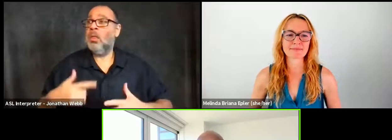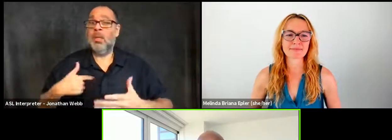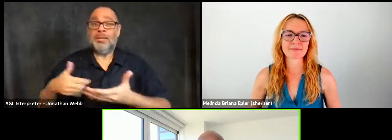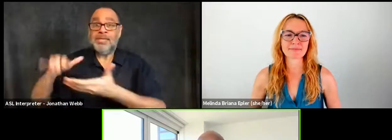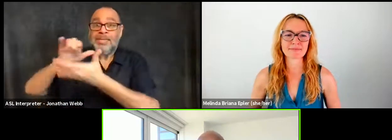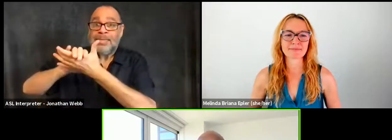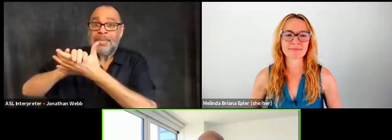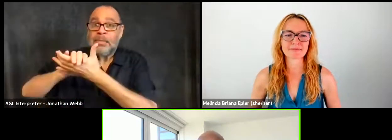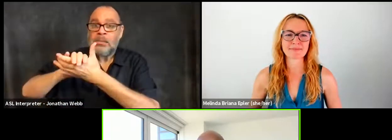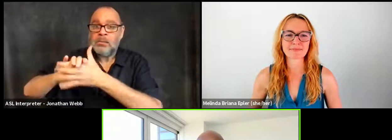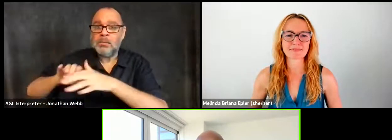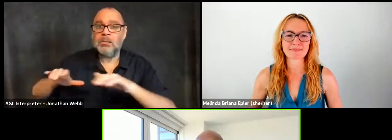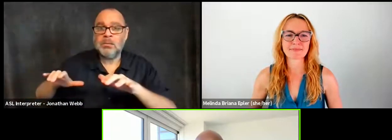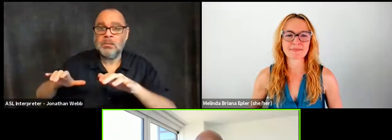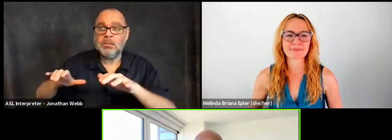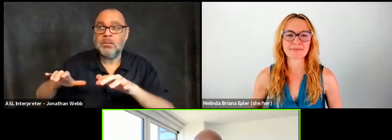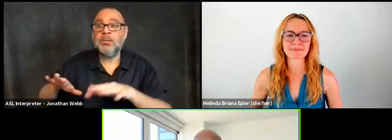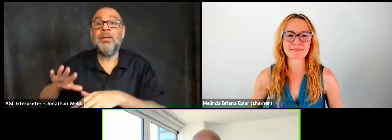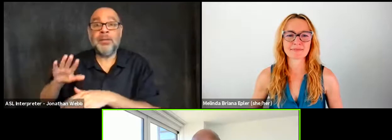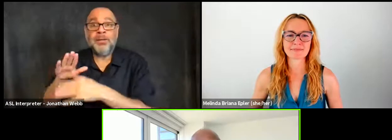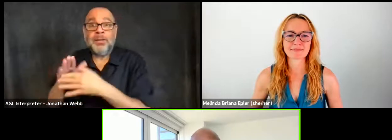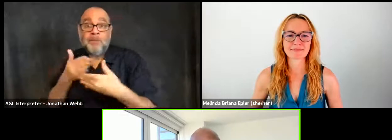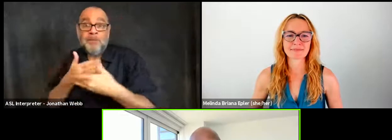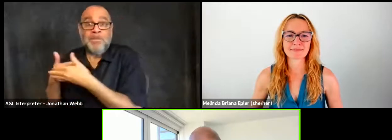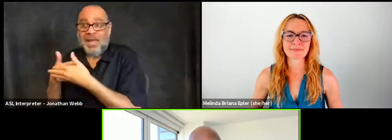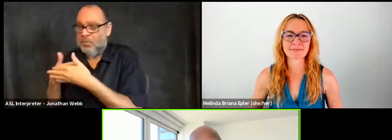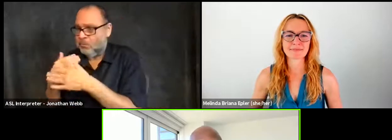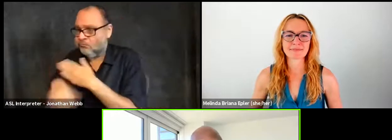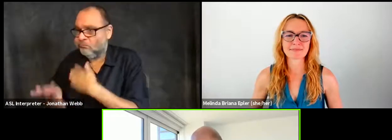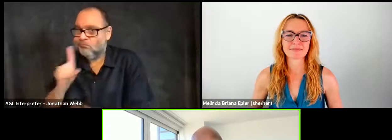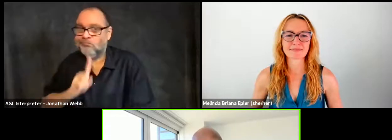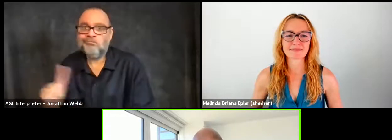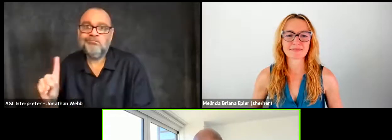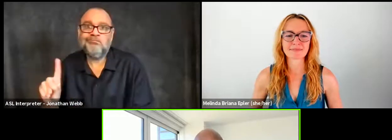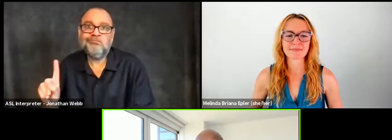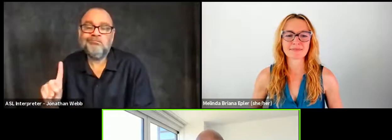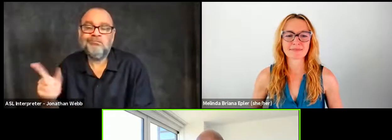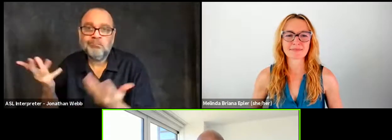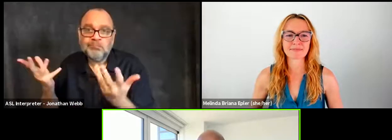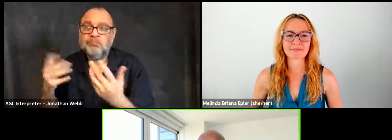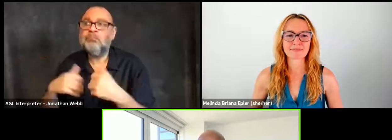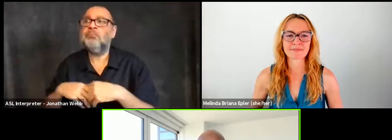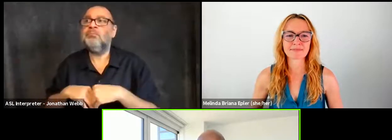I'm at a new company that a co-founder